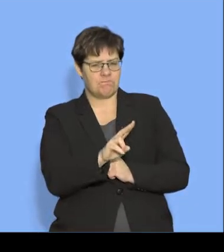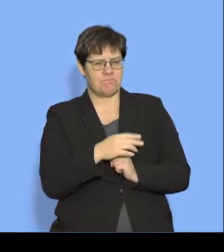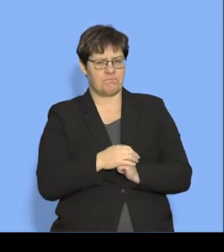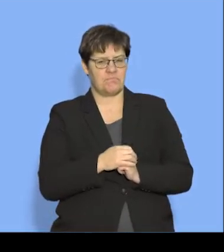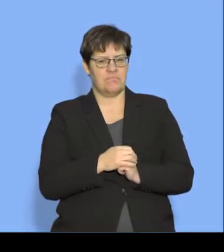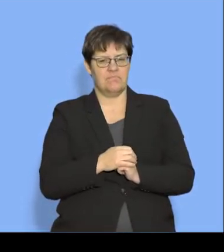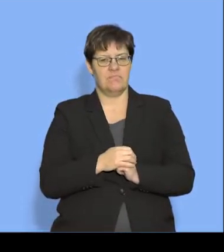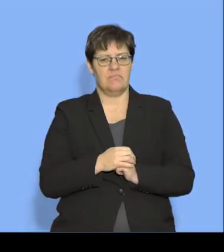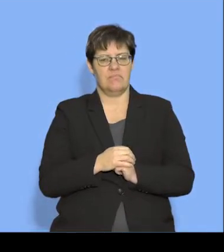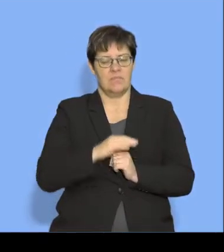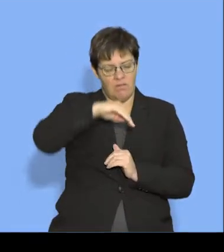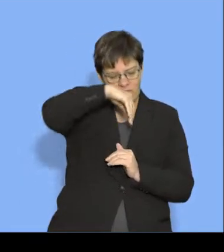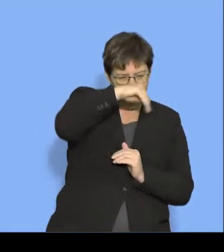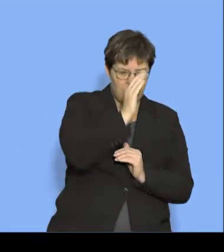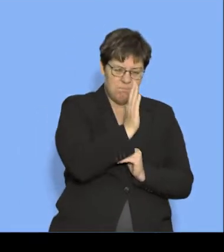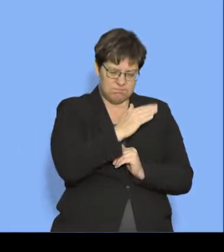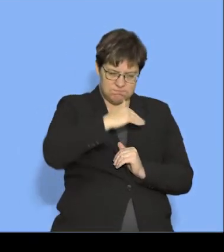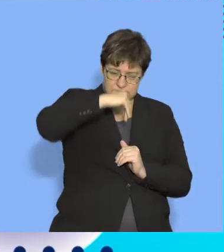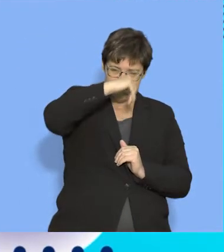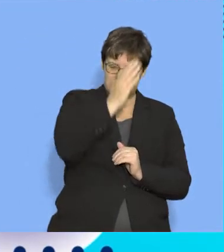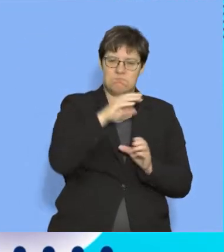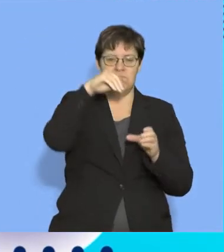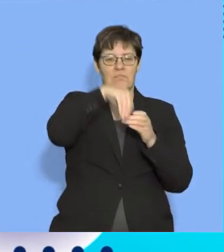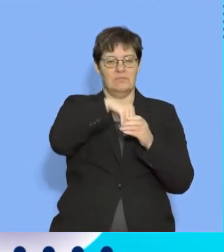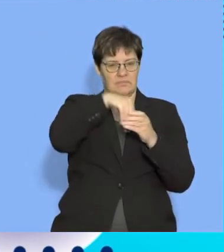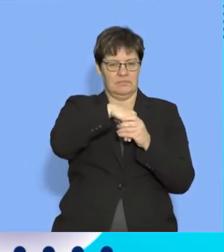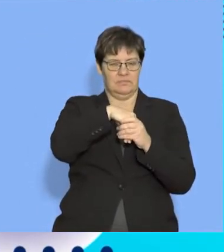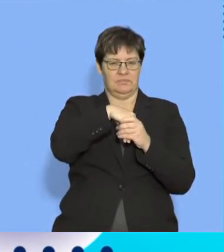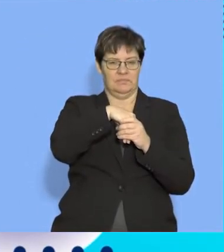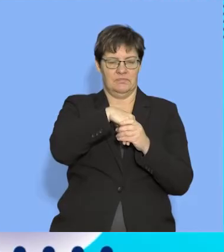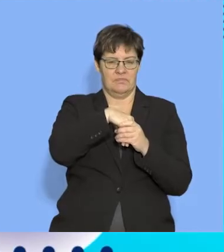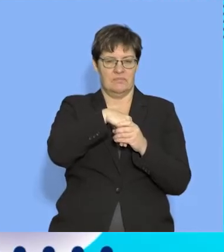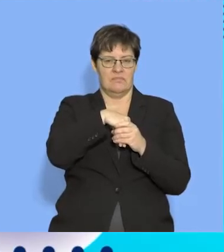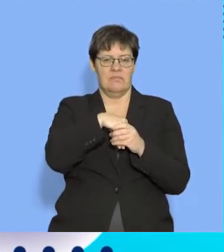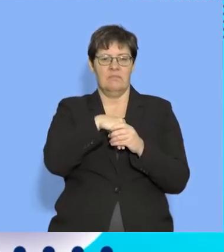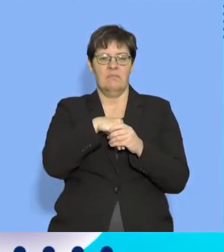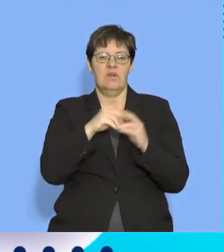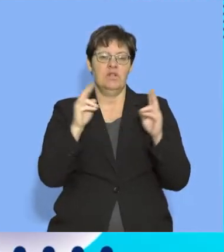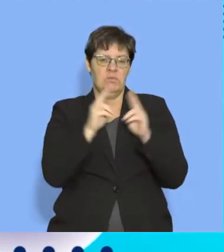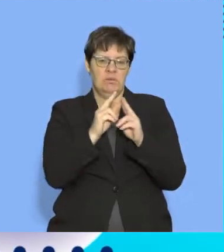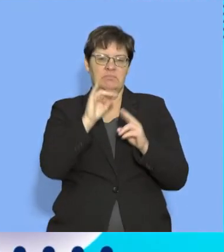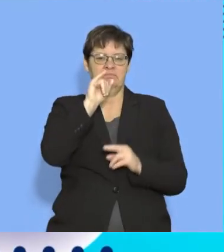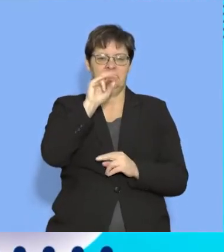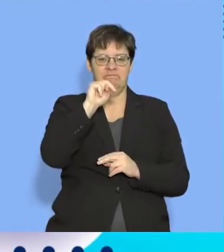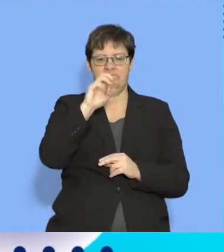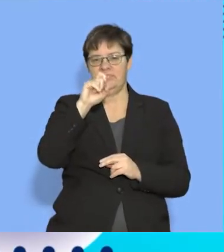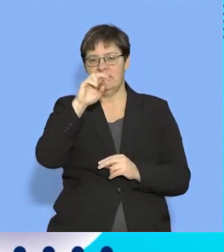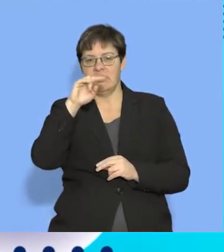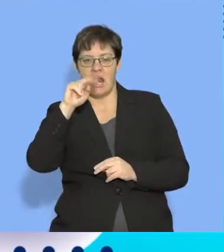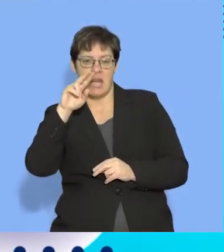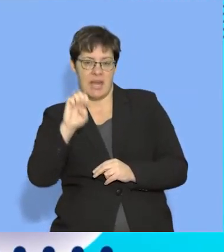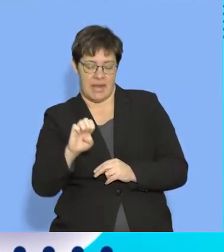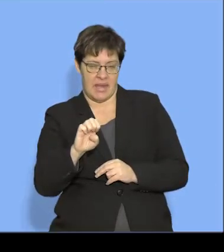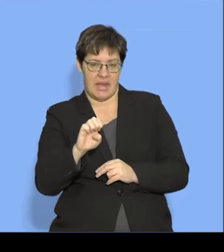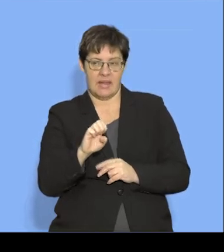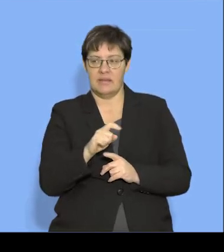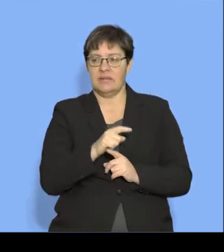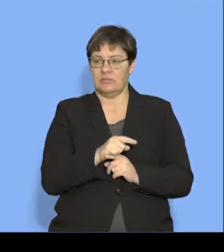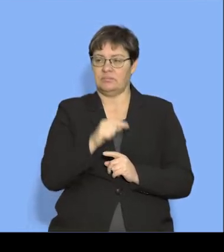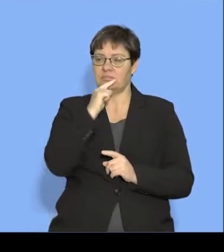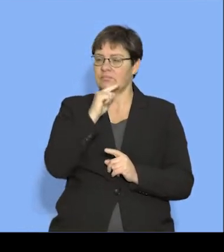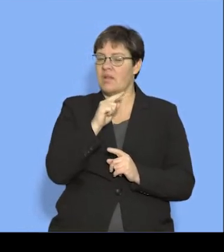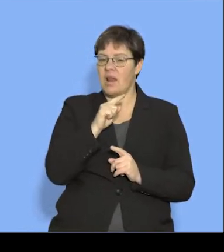these folds of tissue are on the inside of the small intestine. And these folds are called villi.